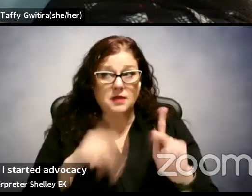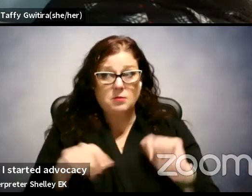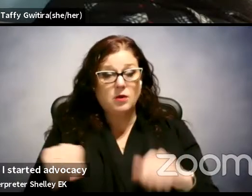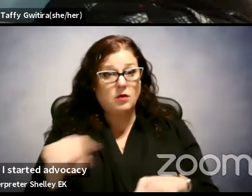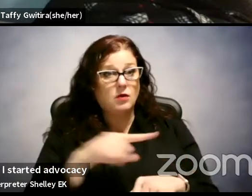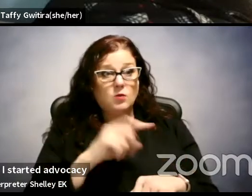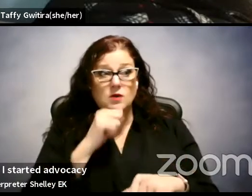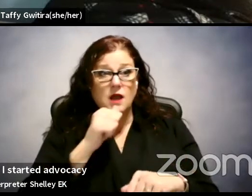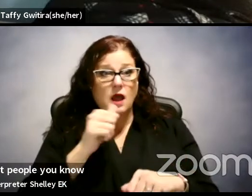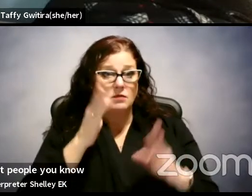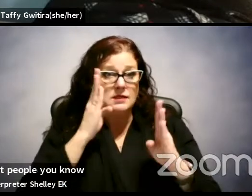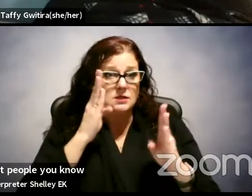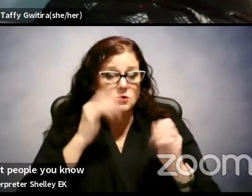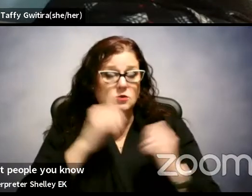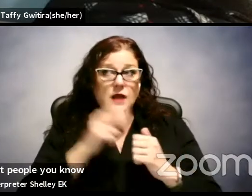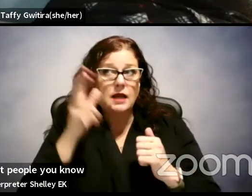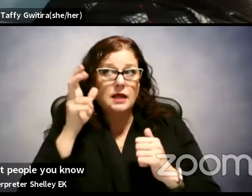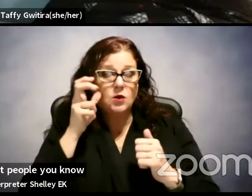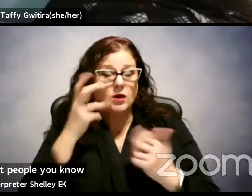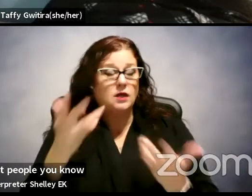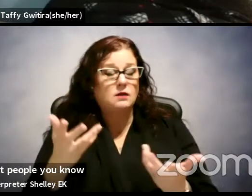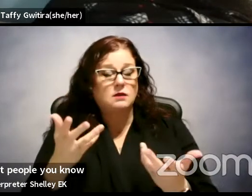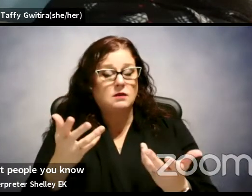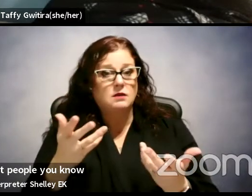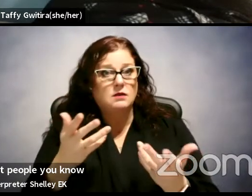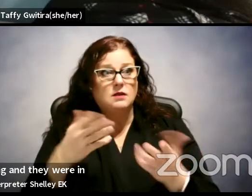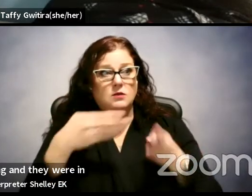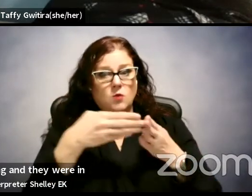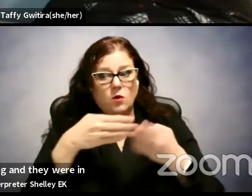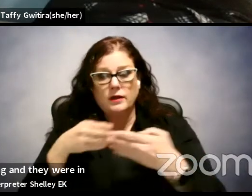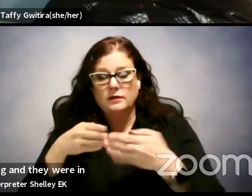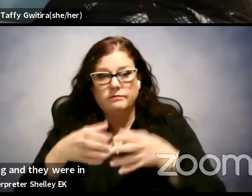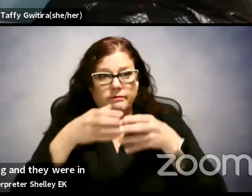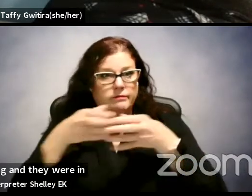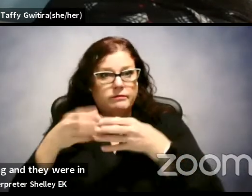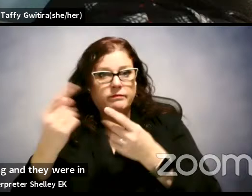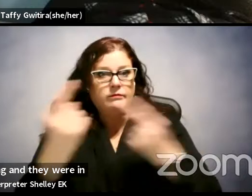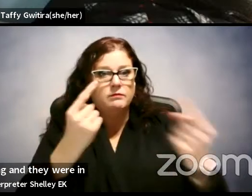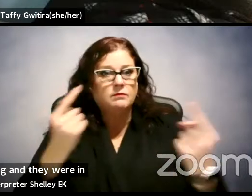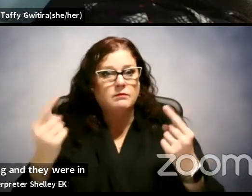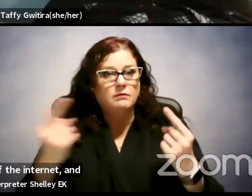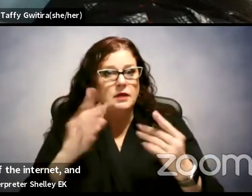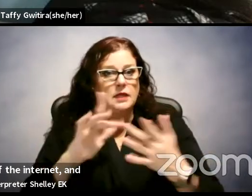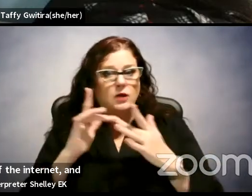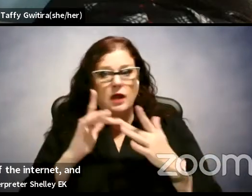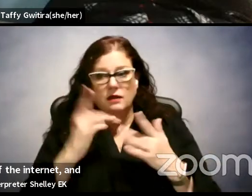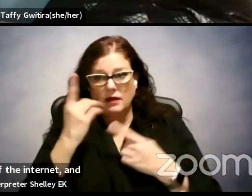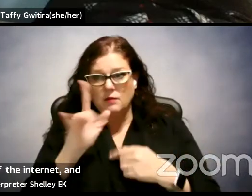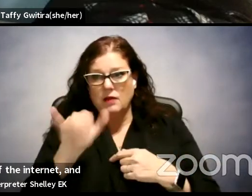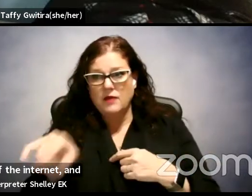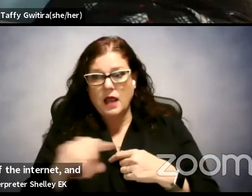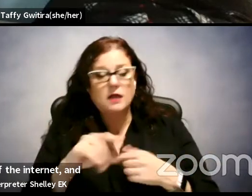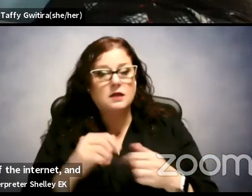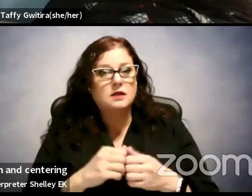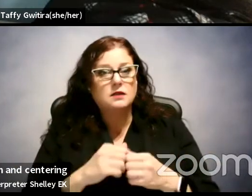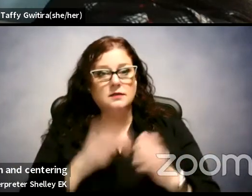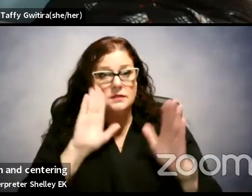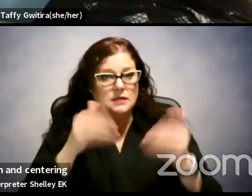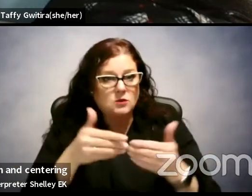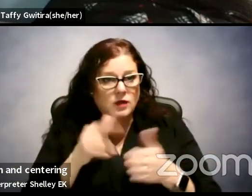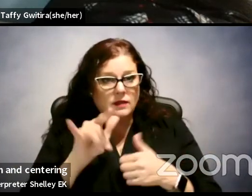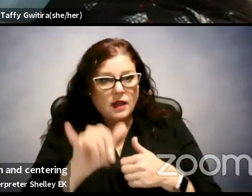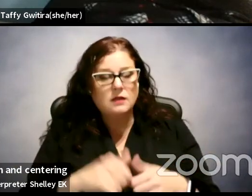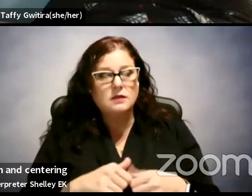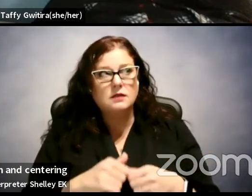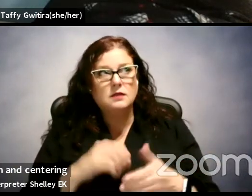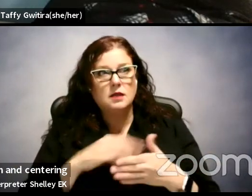weren't listening to or weren't hearing, and they were in these kind of corners and silos of the internet, and like really thinking about them and centering them in